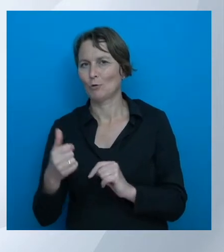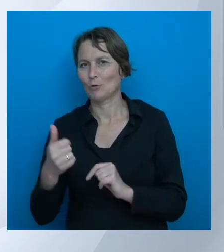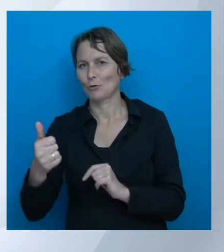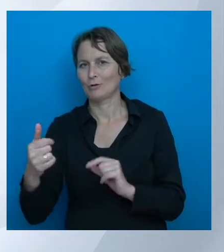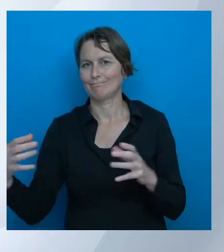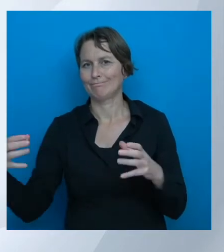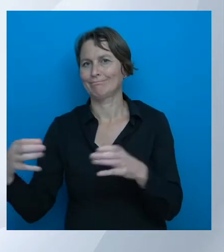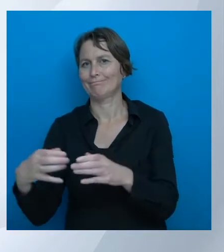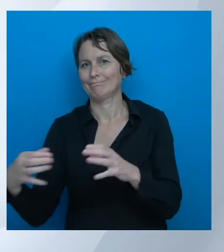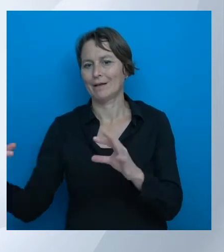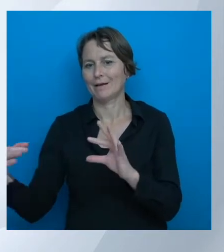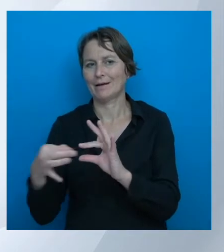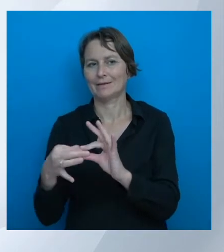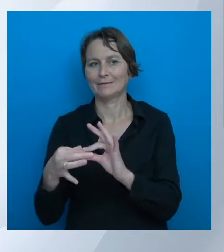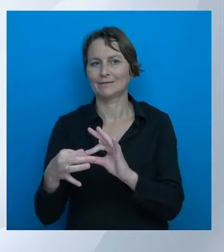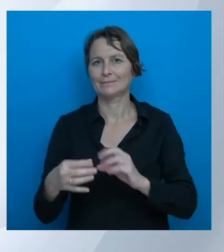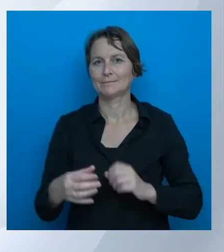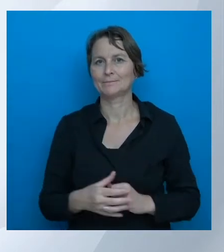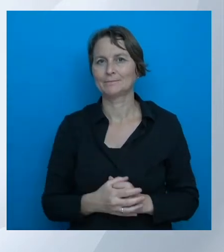Oh.